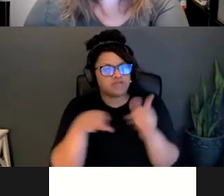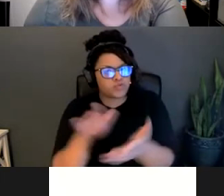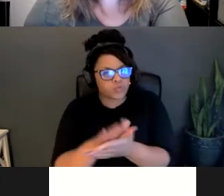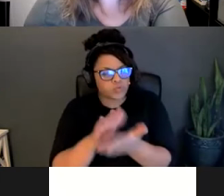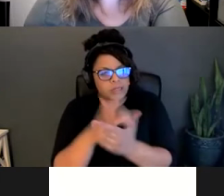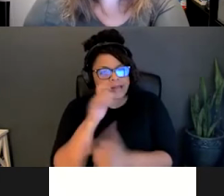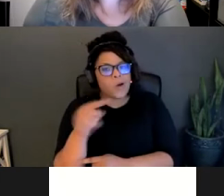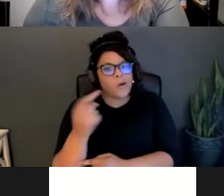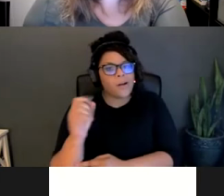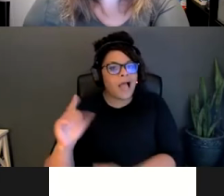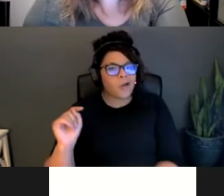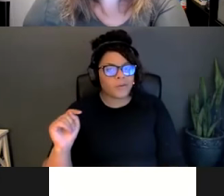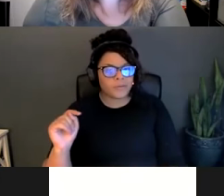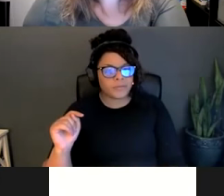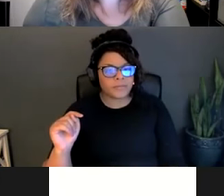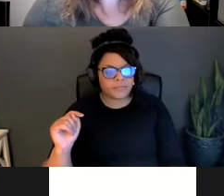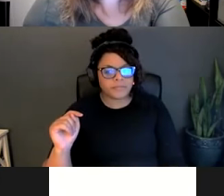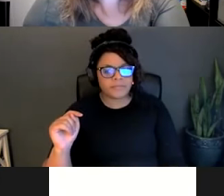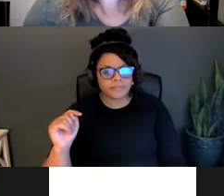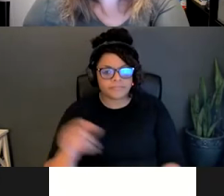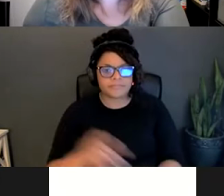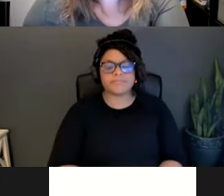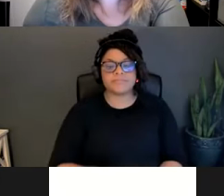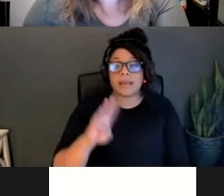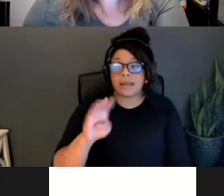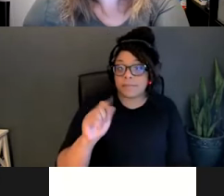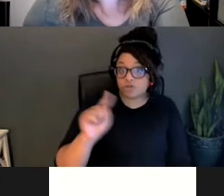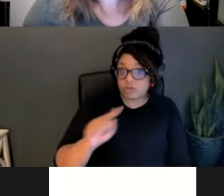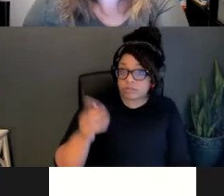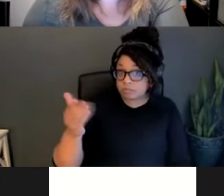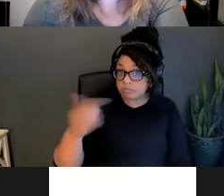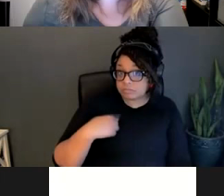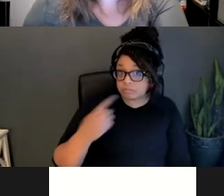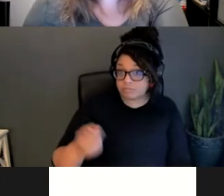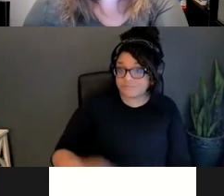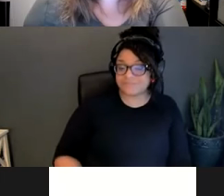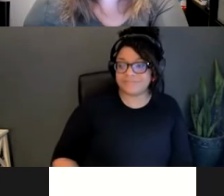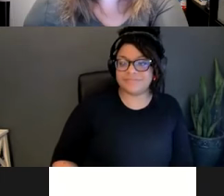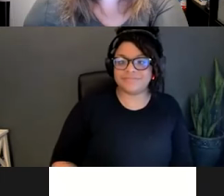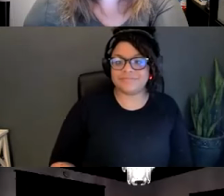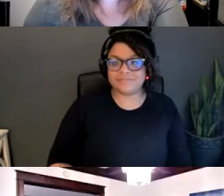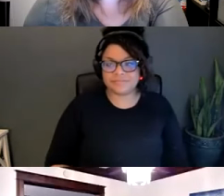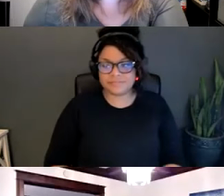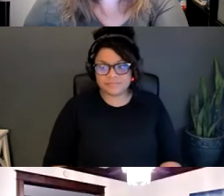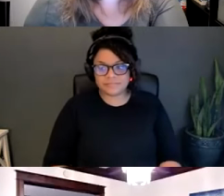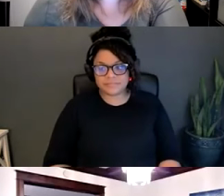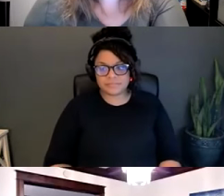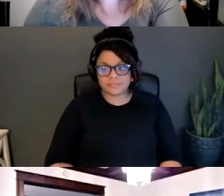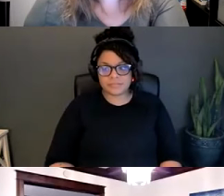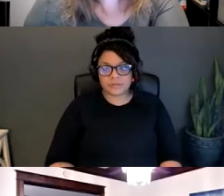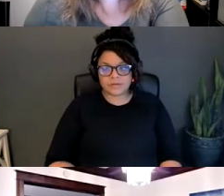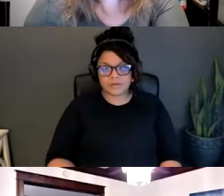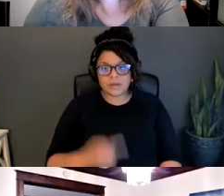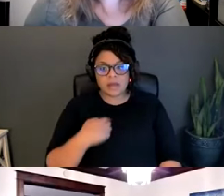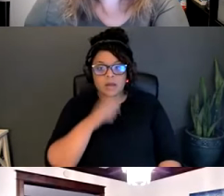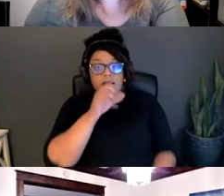only October. Beatrice, do you want to take that or do you want me to? No, I actually would love to